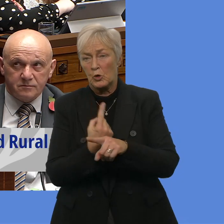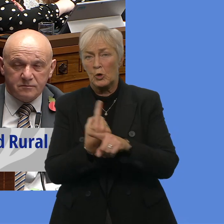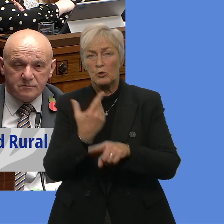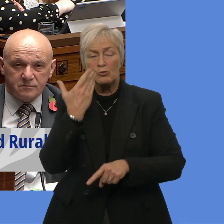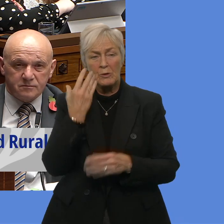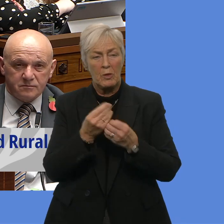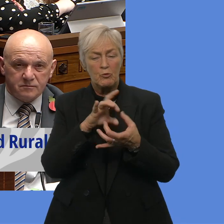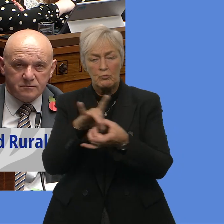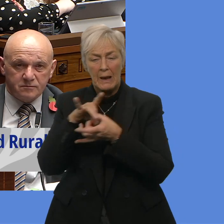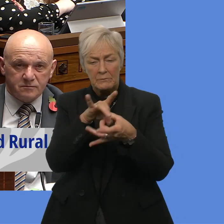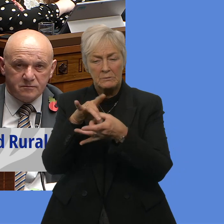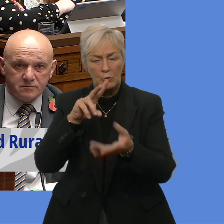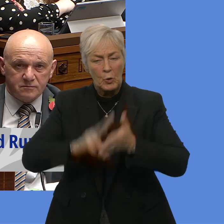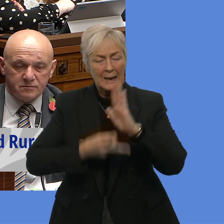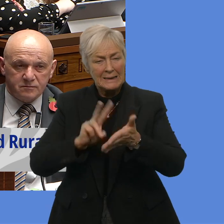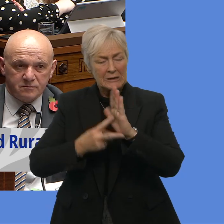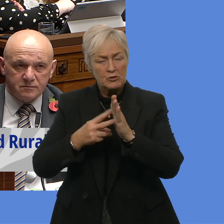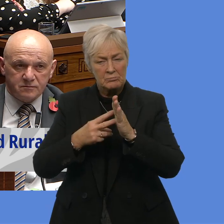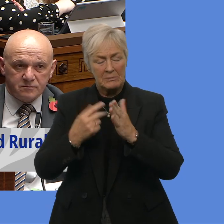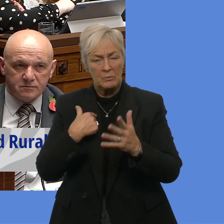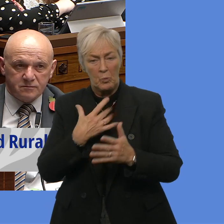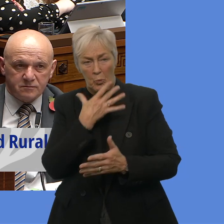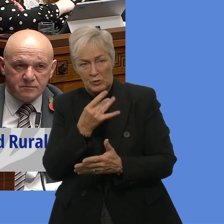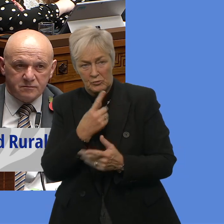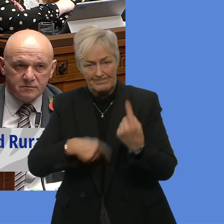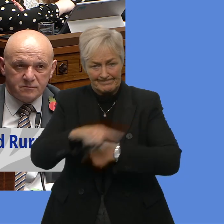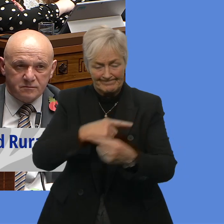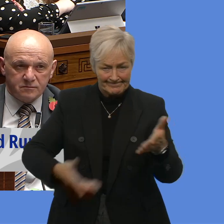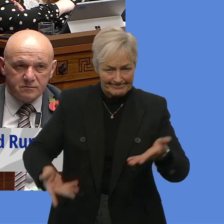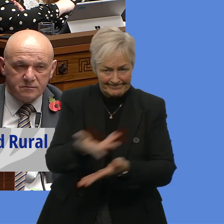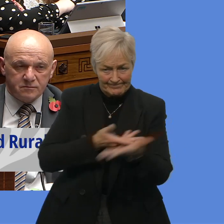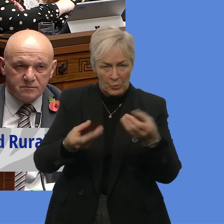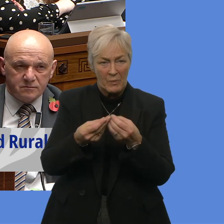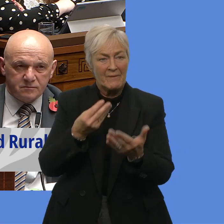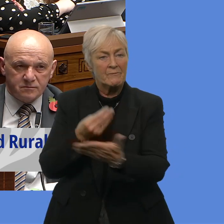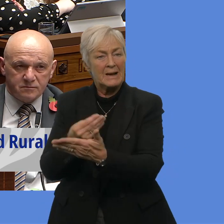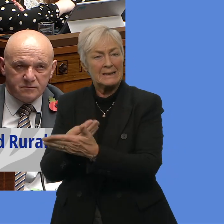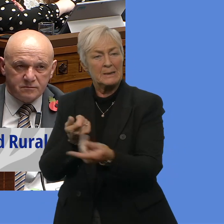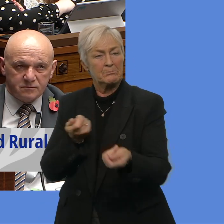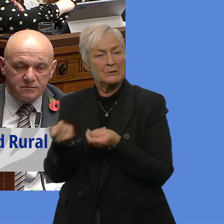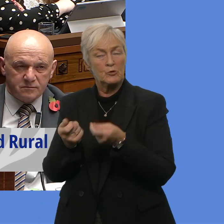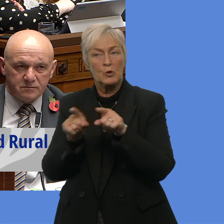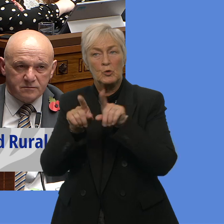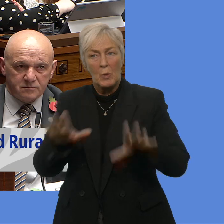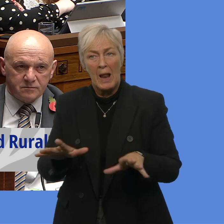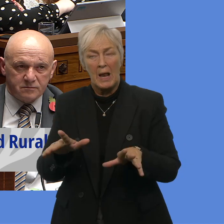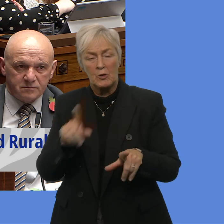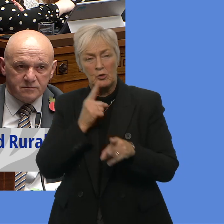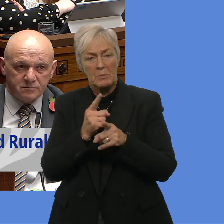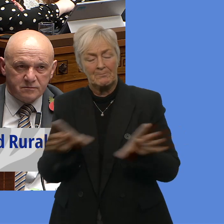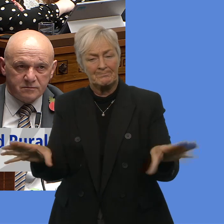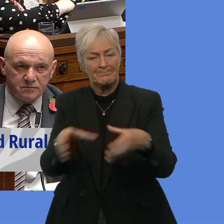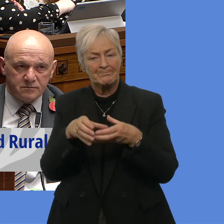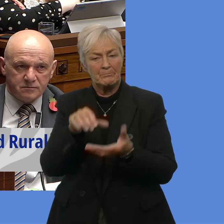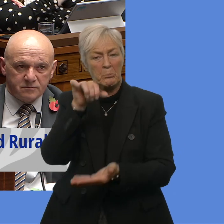relevant organisations. And it's something I would wish to do. We need to obviously have a discussion with the Finance Minister around this, but a multi-annual budgeting